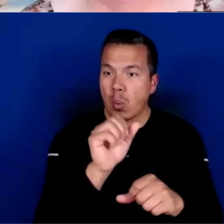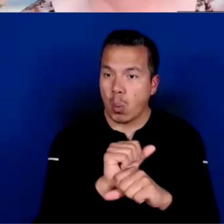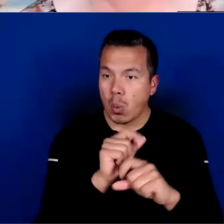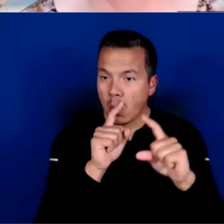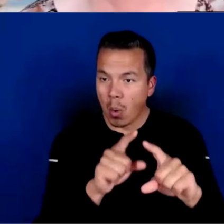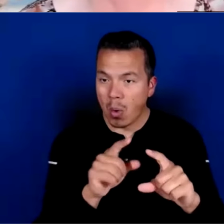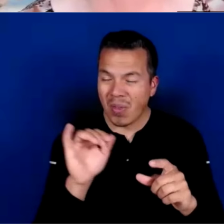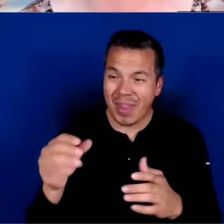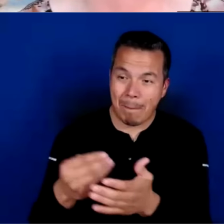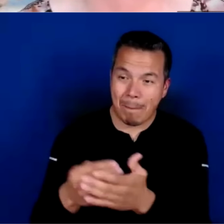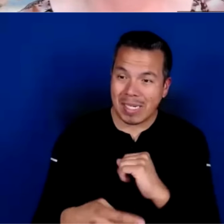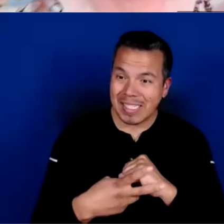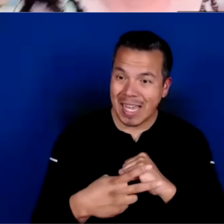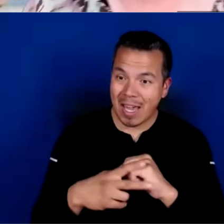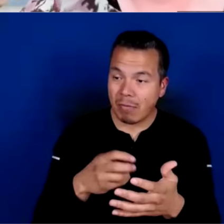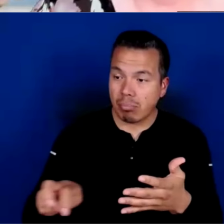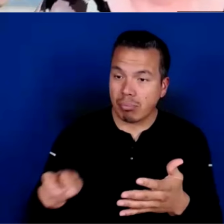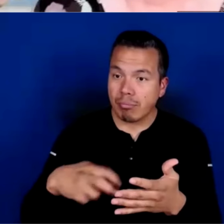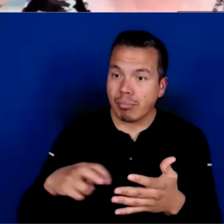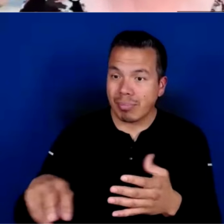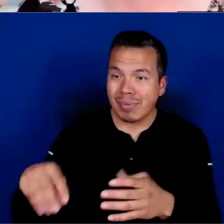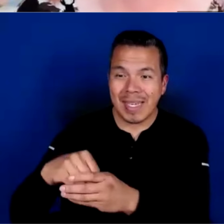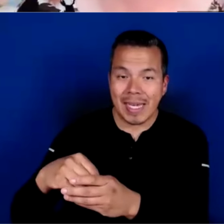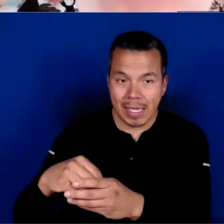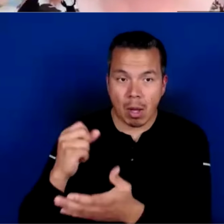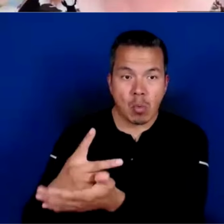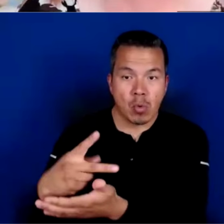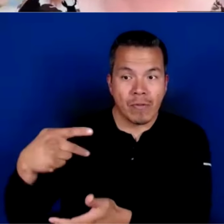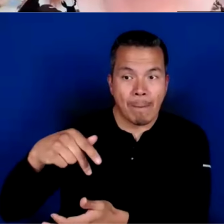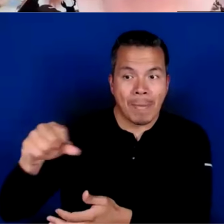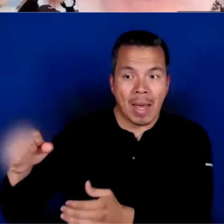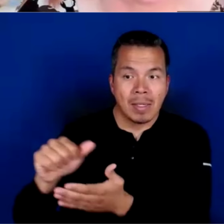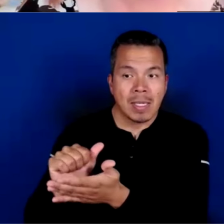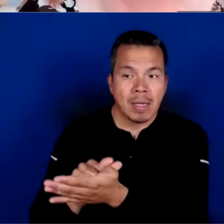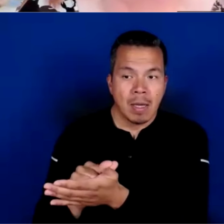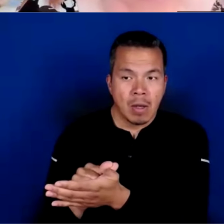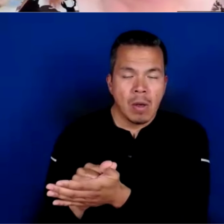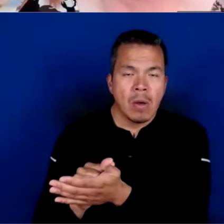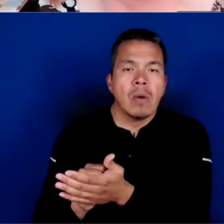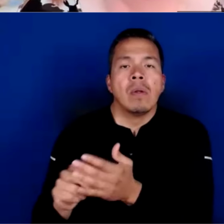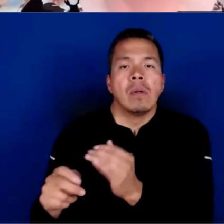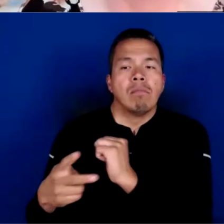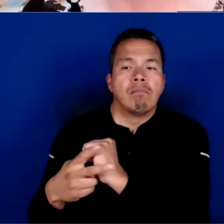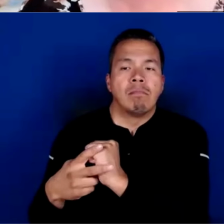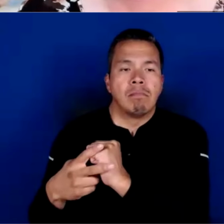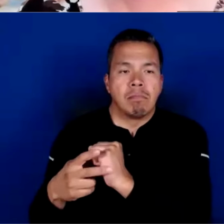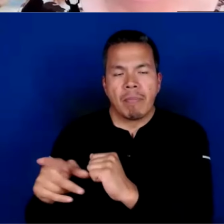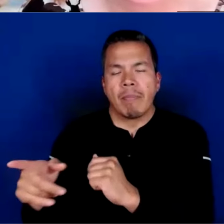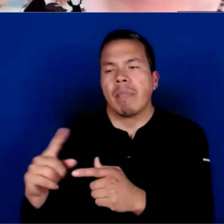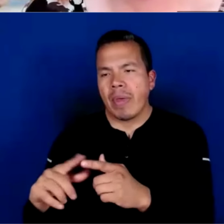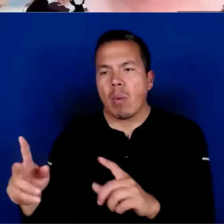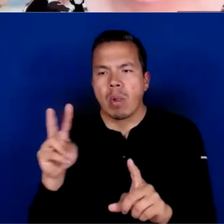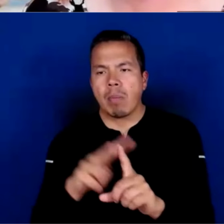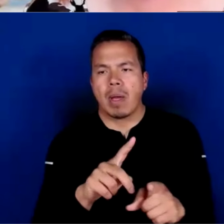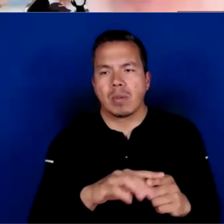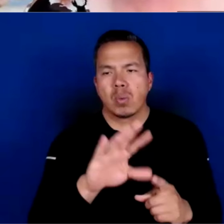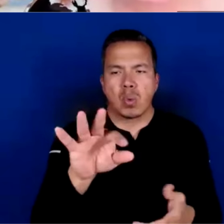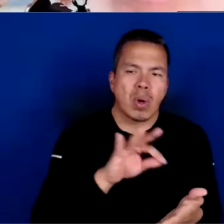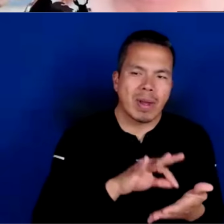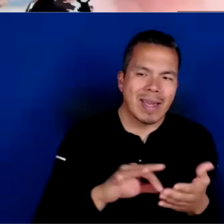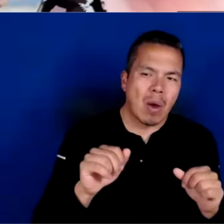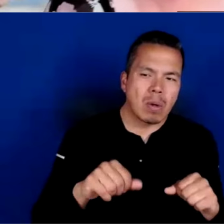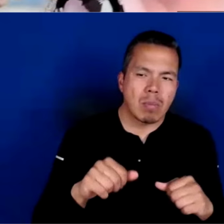that money that you're saving in an approved pass, and that's going to take you to your countable income. And then at